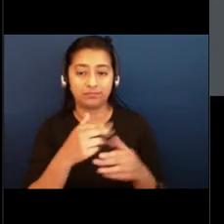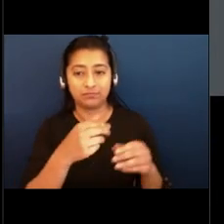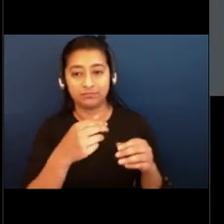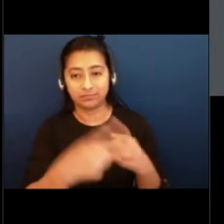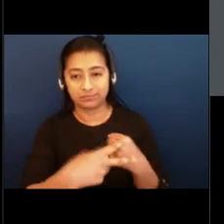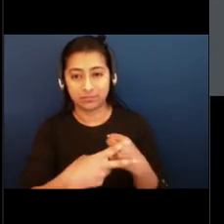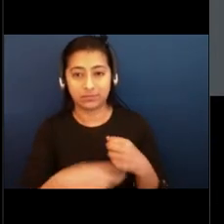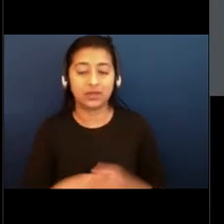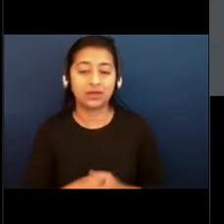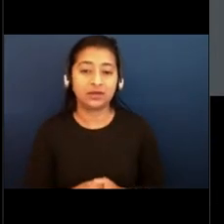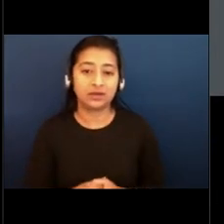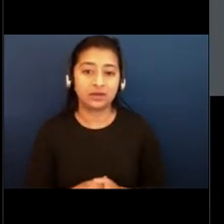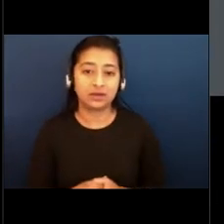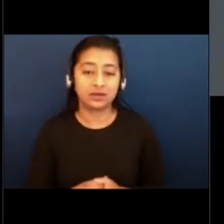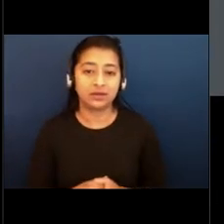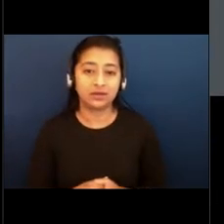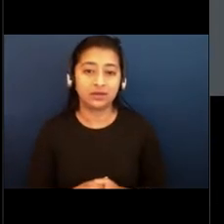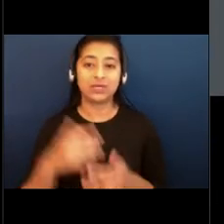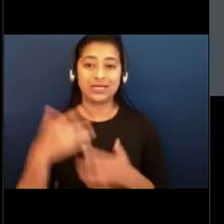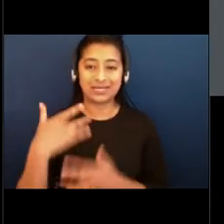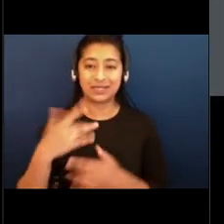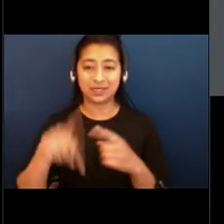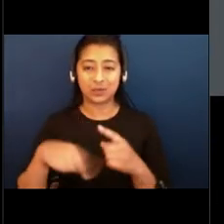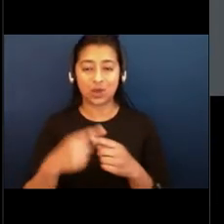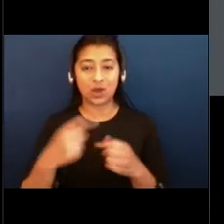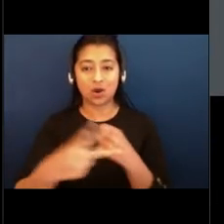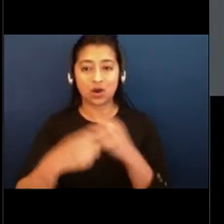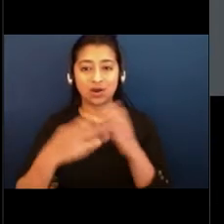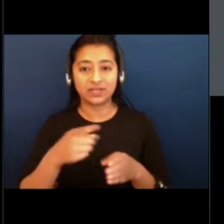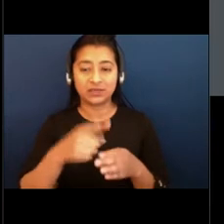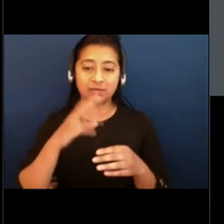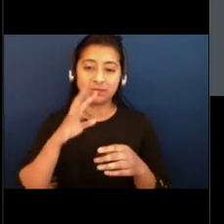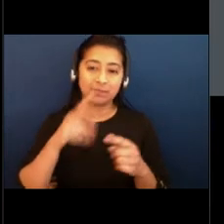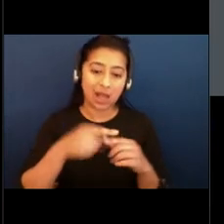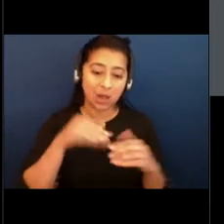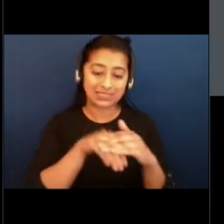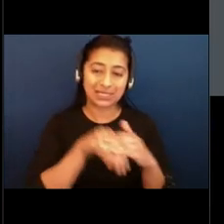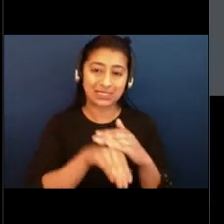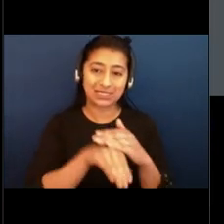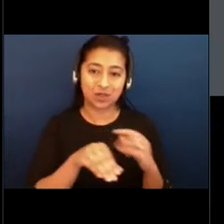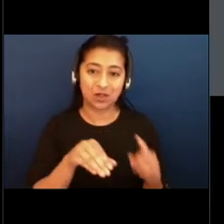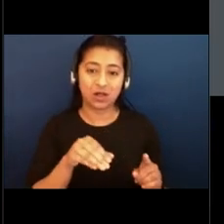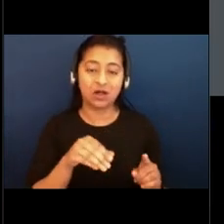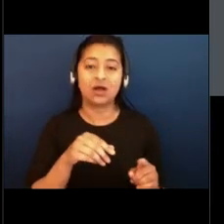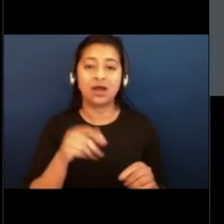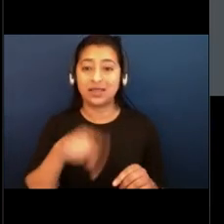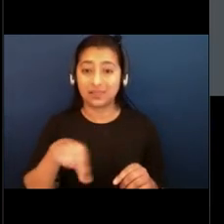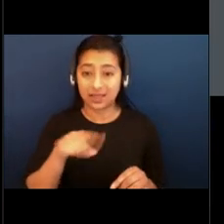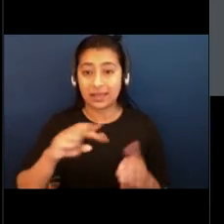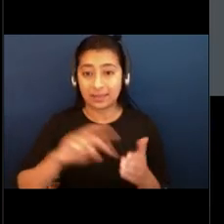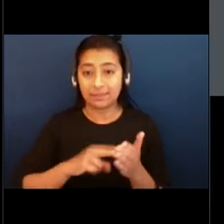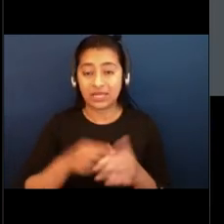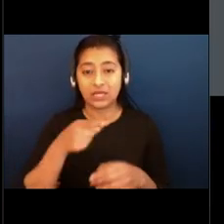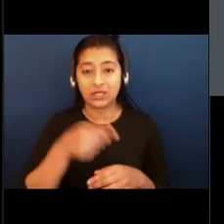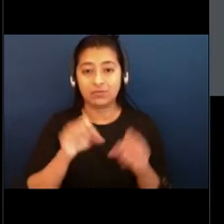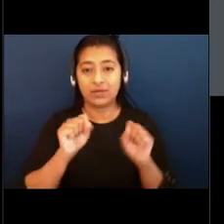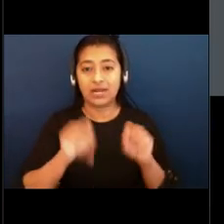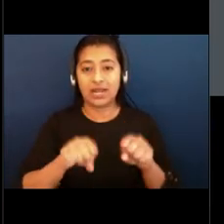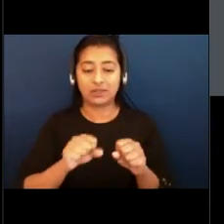when typically when archivists are talking about accessible in cases like this, they do mean that you've been able to log